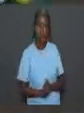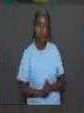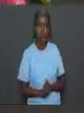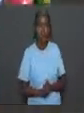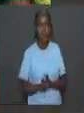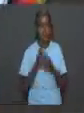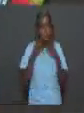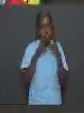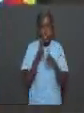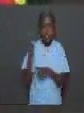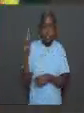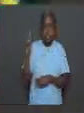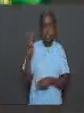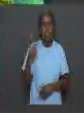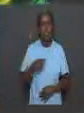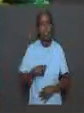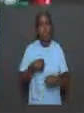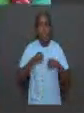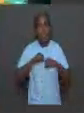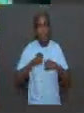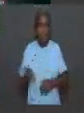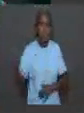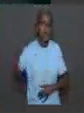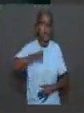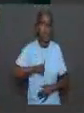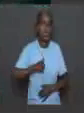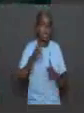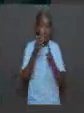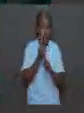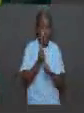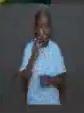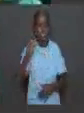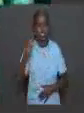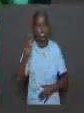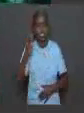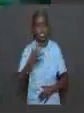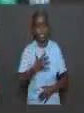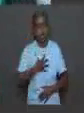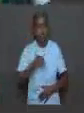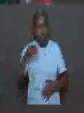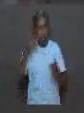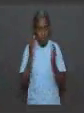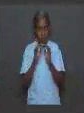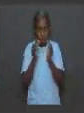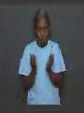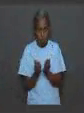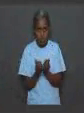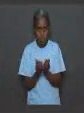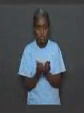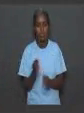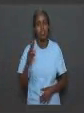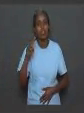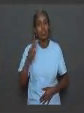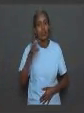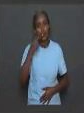Let us say I have a bag that contains 6 white balls,